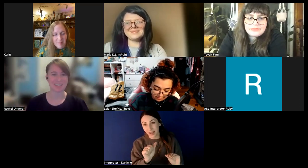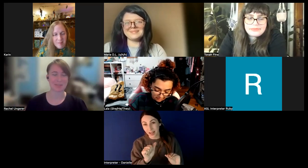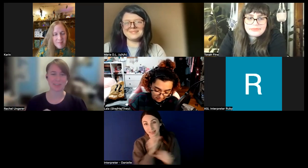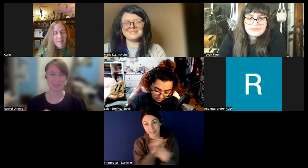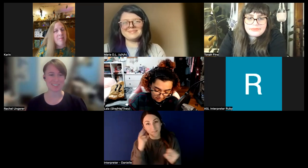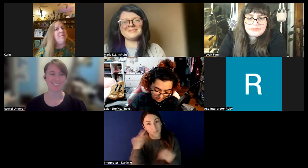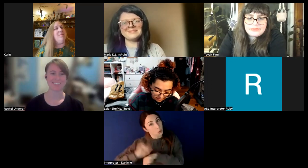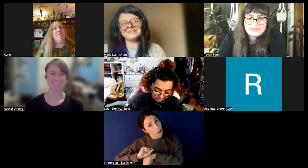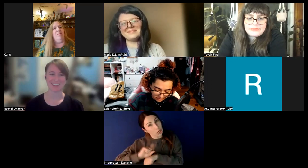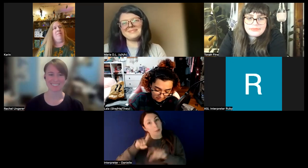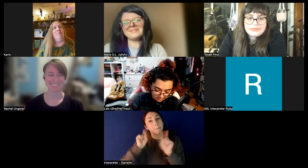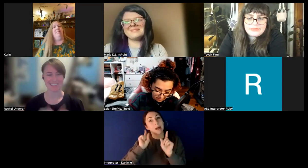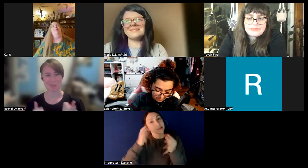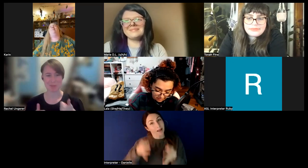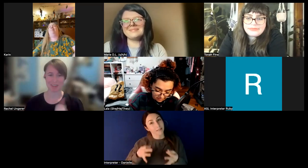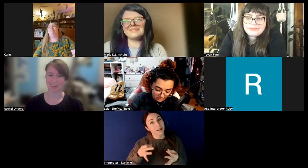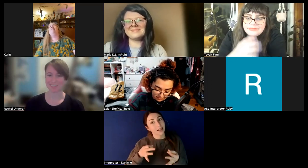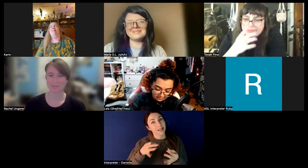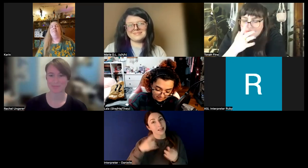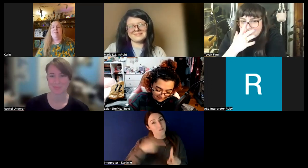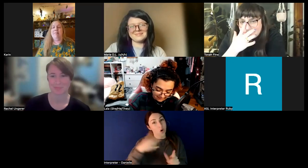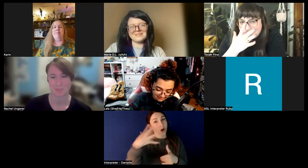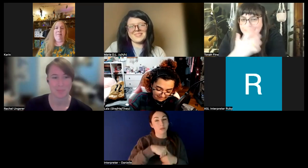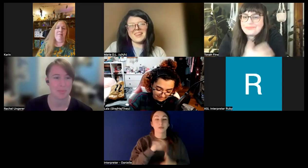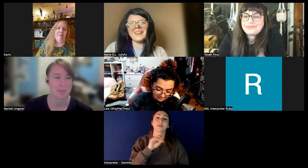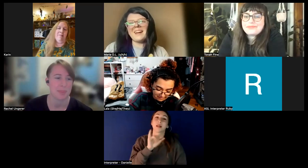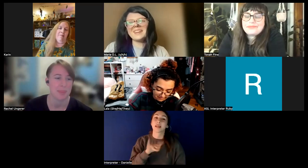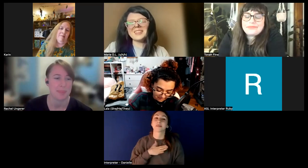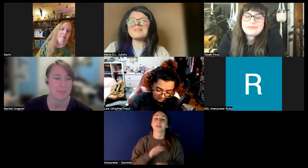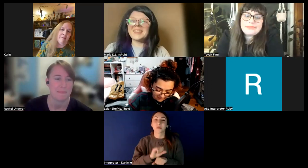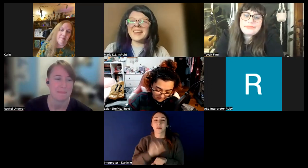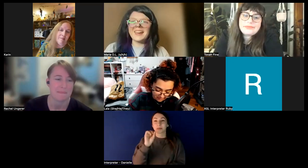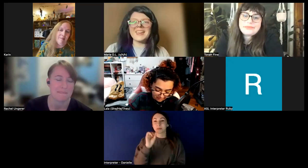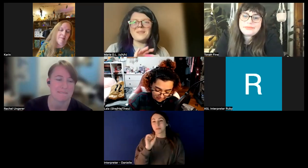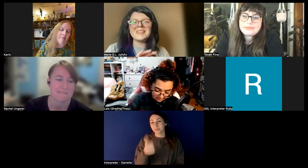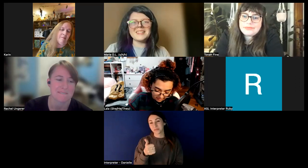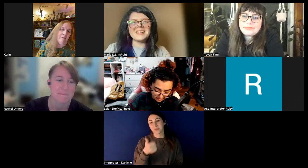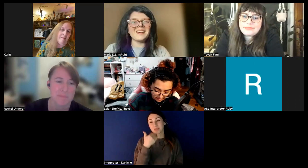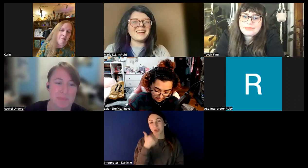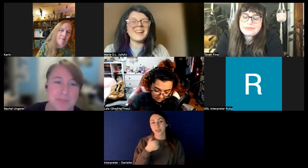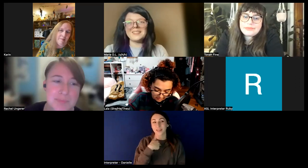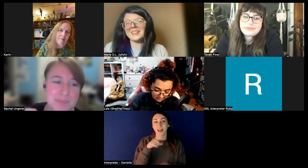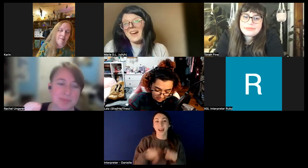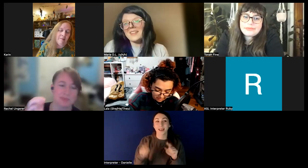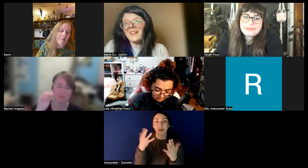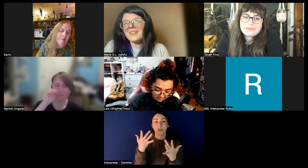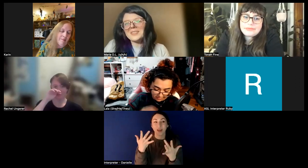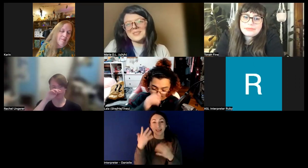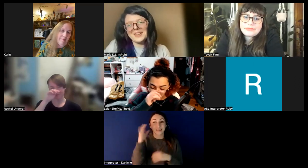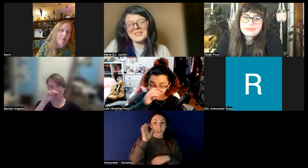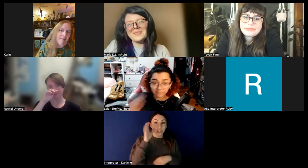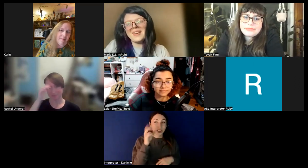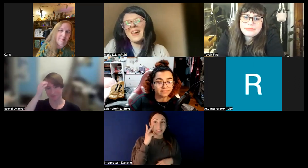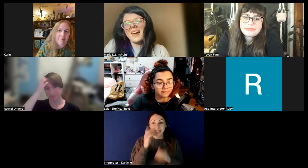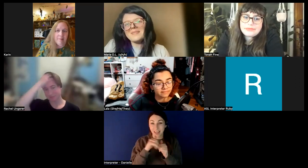but definitely for inclusion. So yeah, that's what I'm working on. Awesome. Good luck. I can't wait to hear and see how it all goes